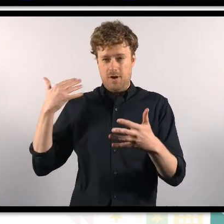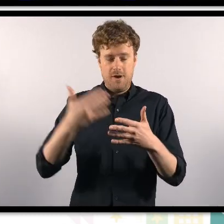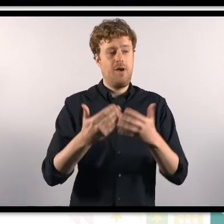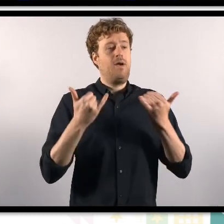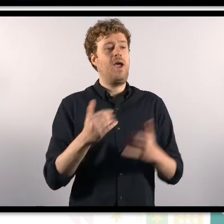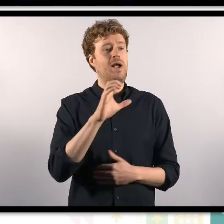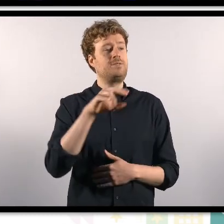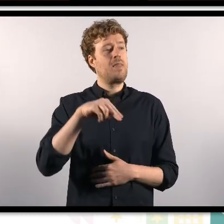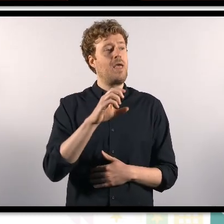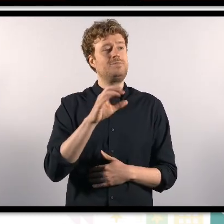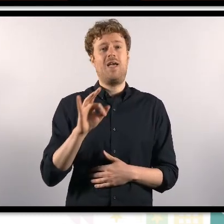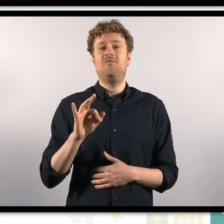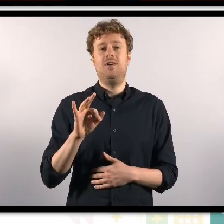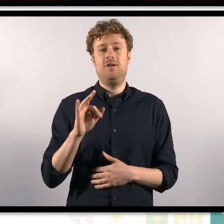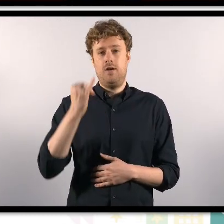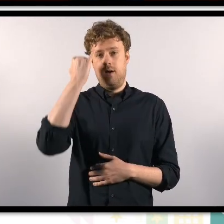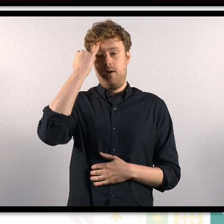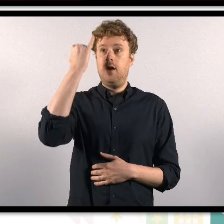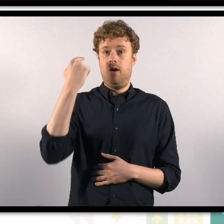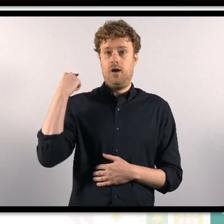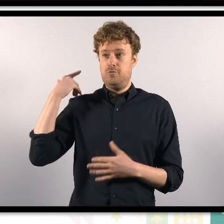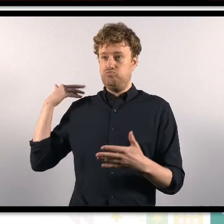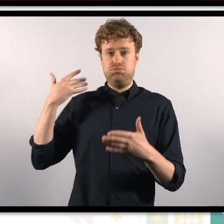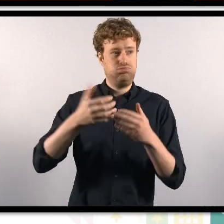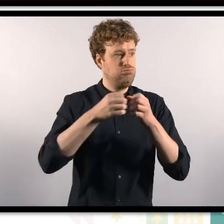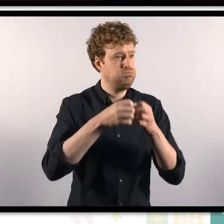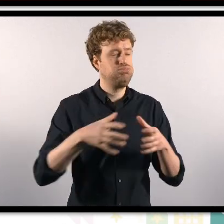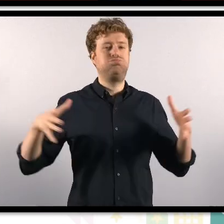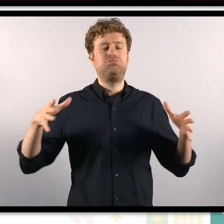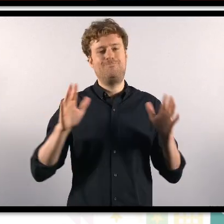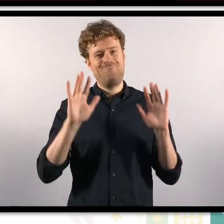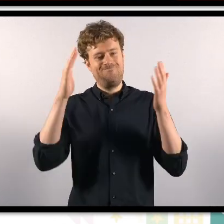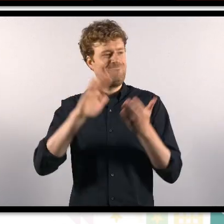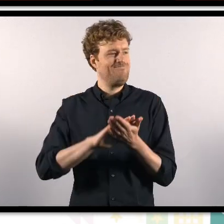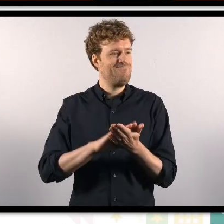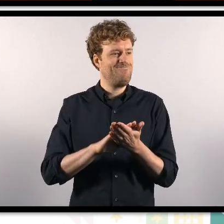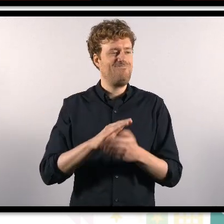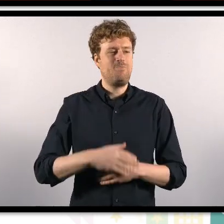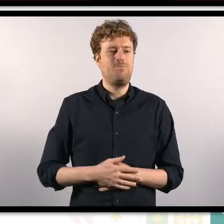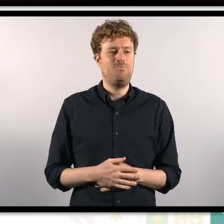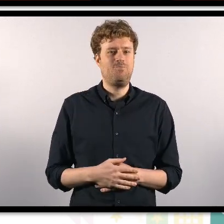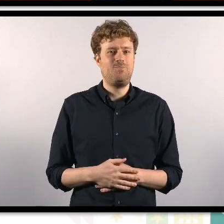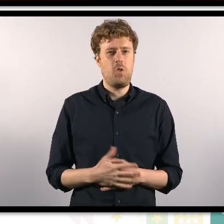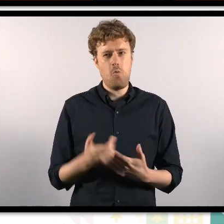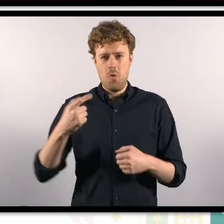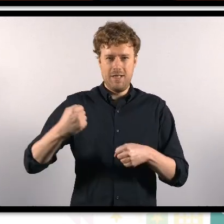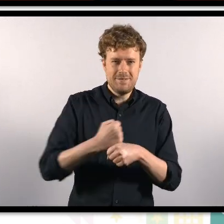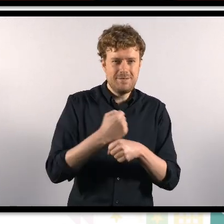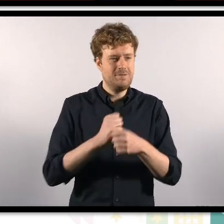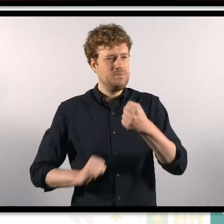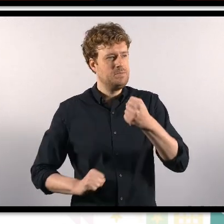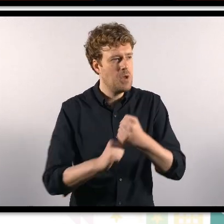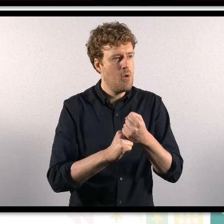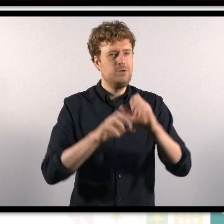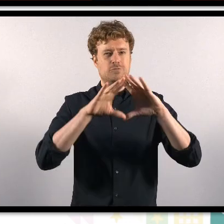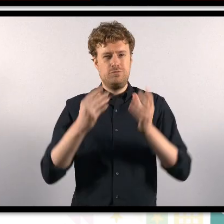So 10 years of CNCF, we have tons of projects now, so there's a lot of anniversaries that are happening across the board. So we did